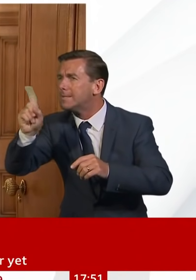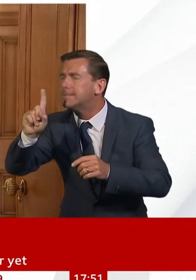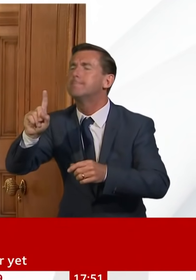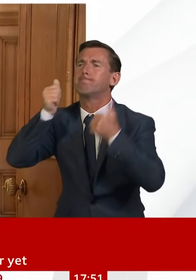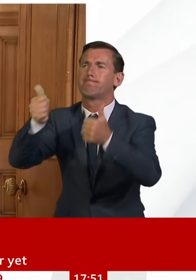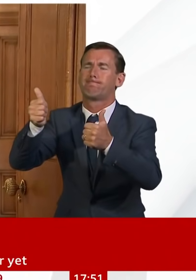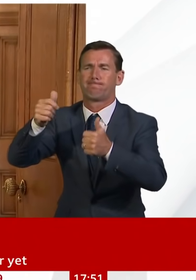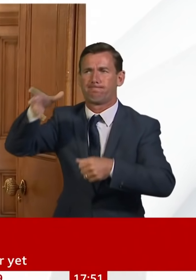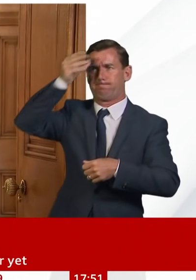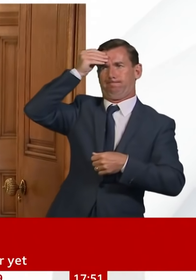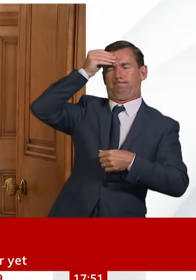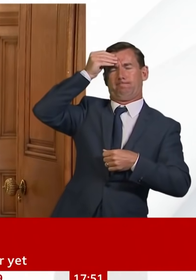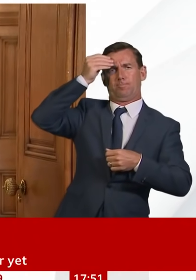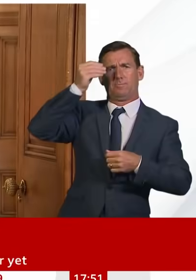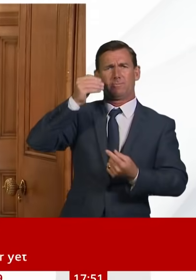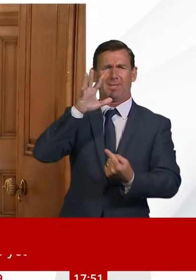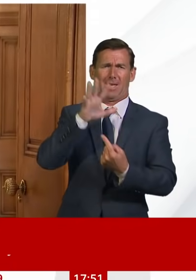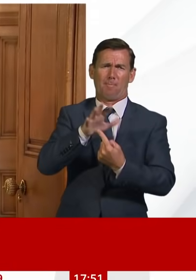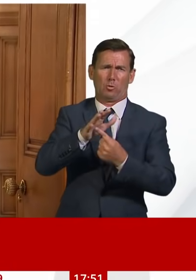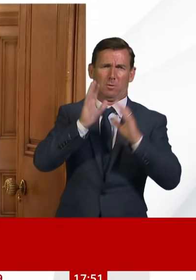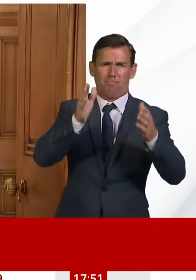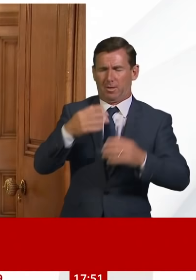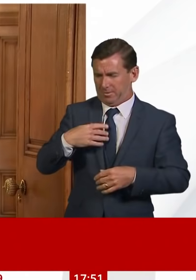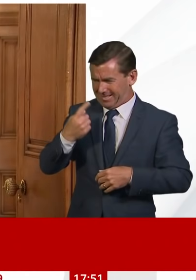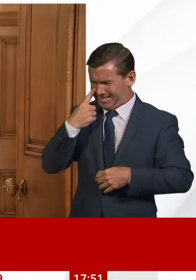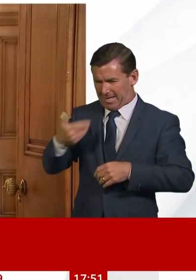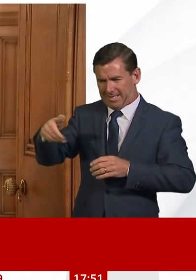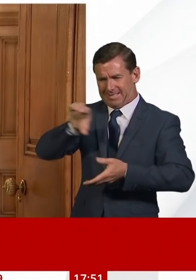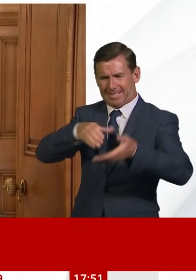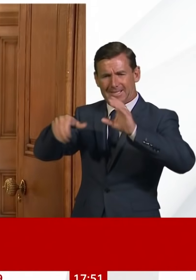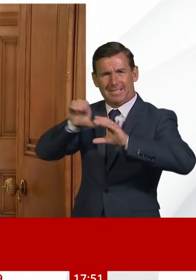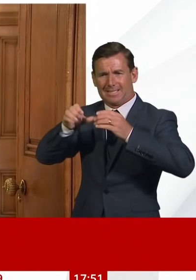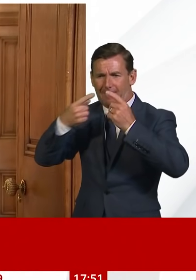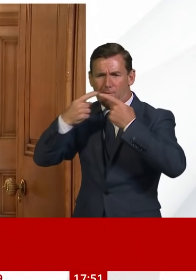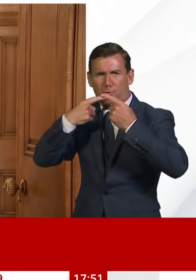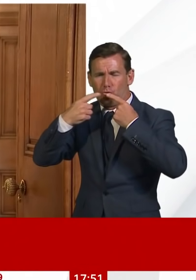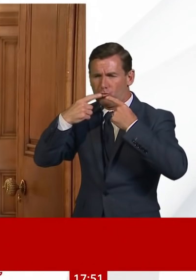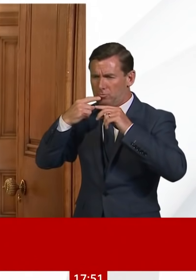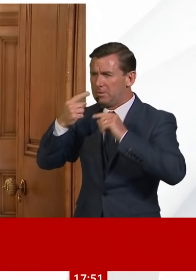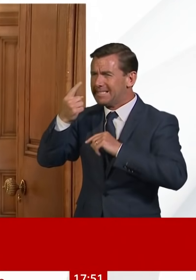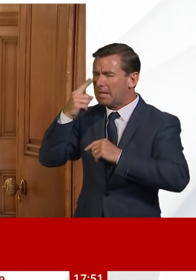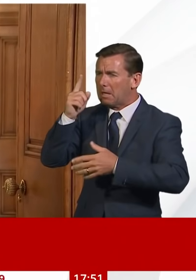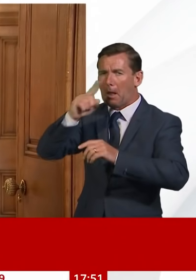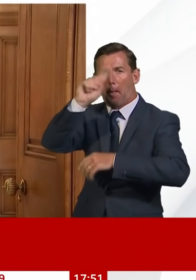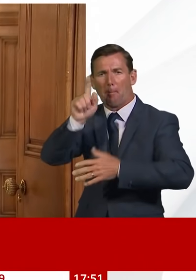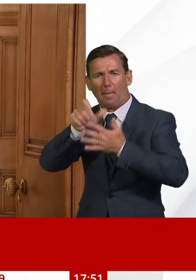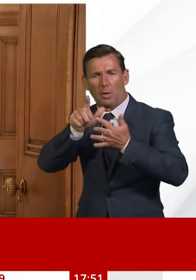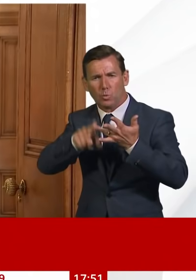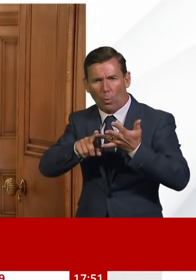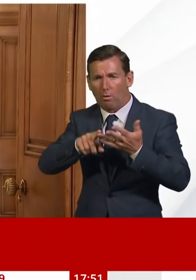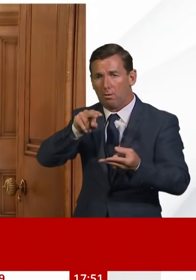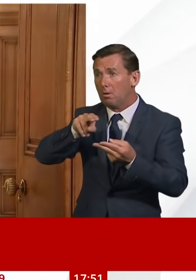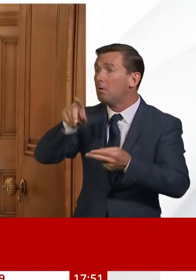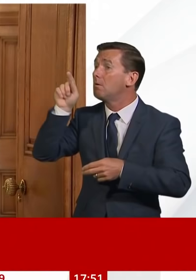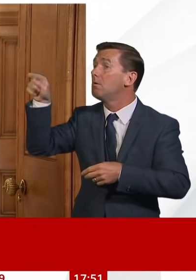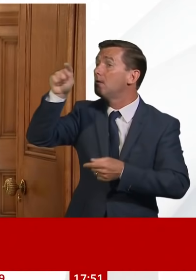thing you've got to do is scientifically look at the consequences of what people are doing elsewhere, so that we can learn about it